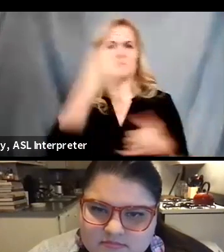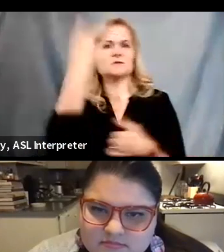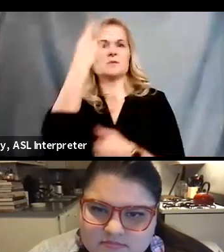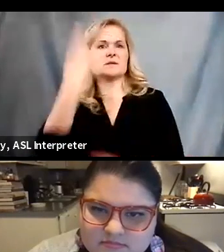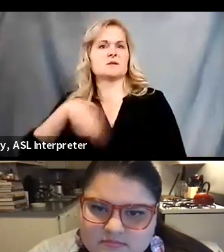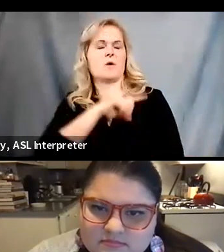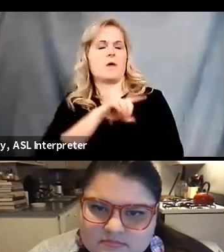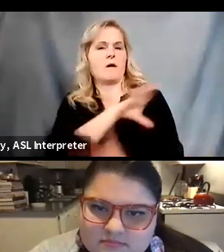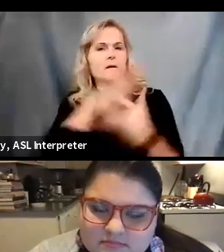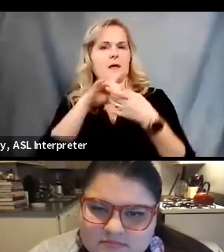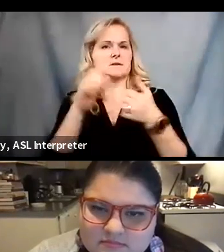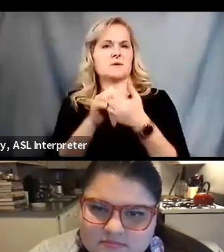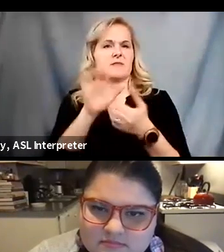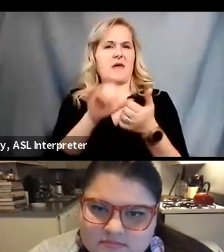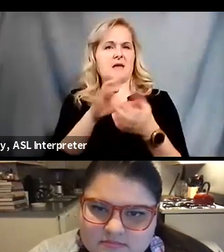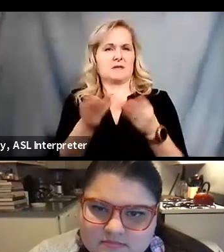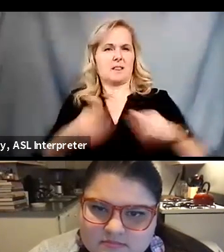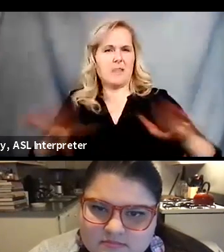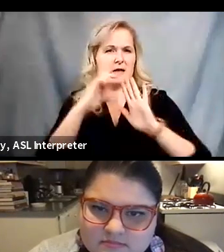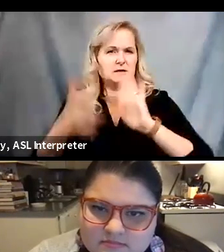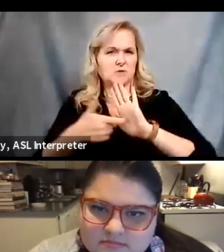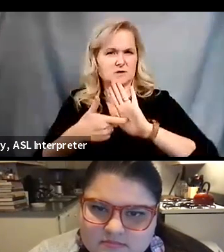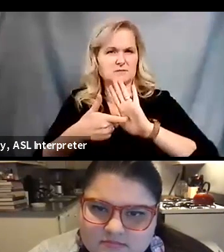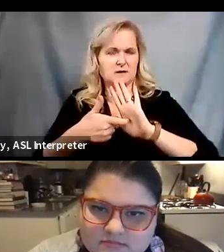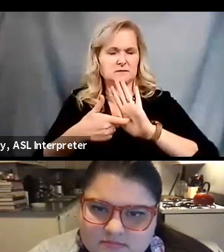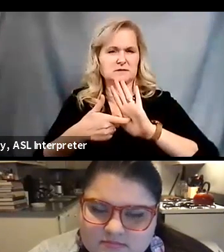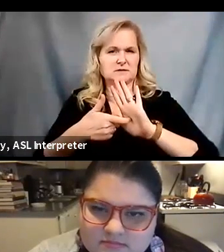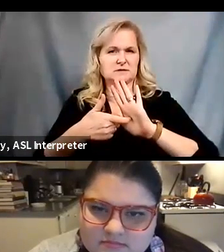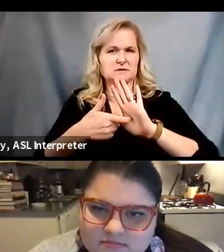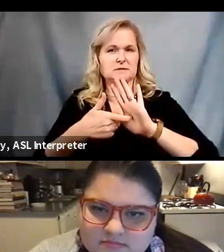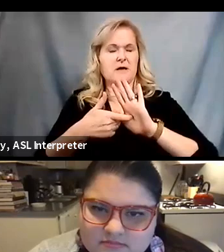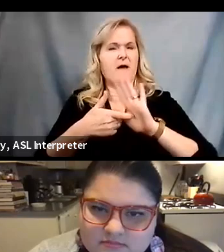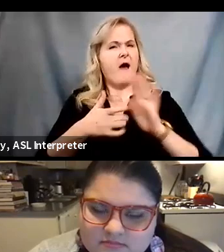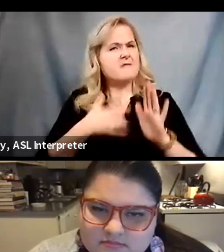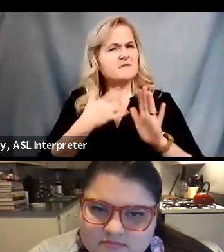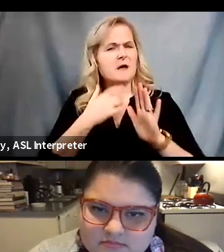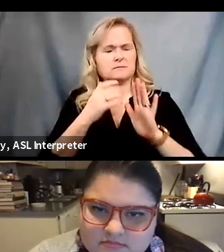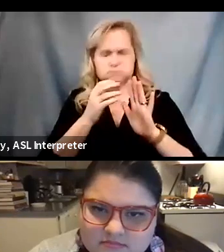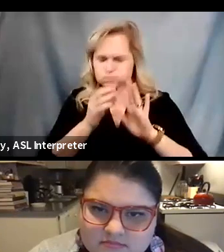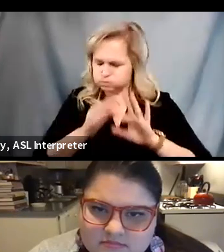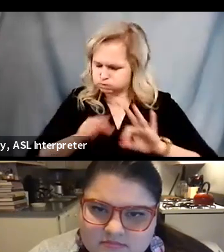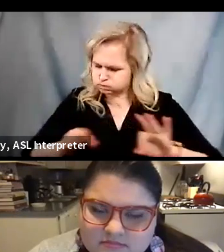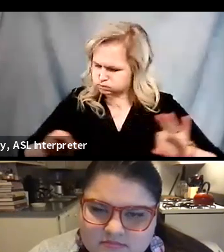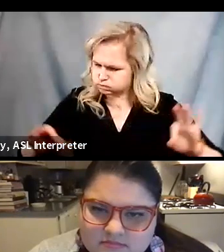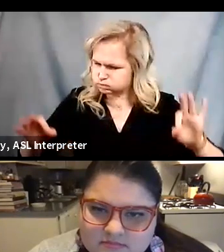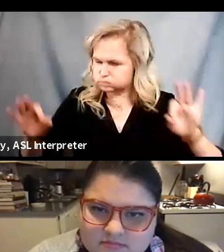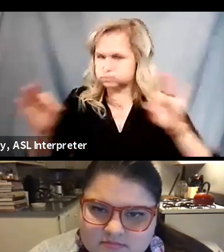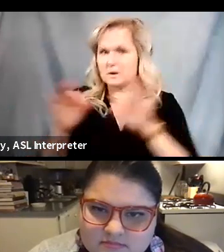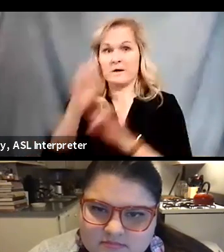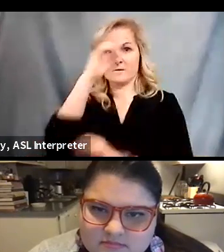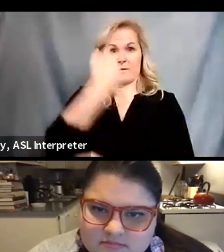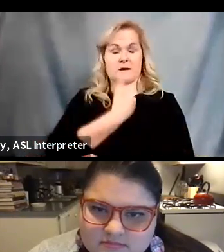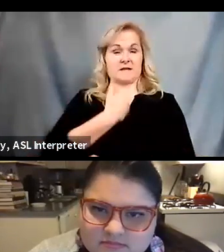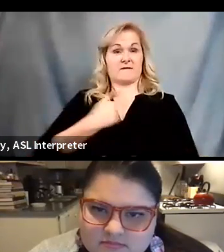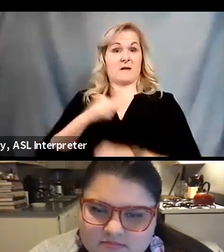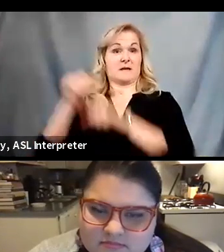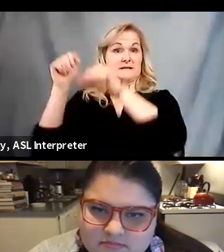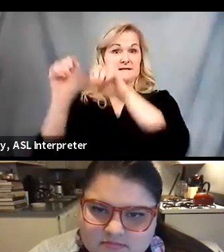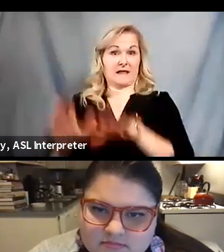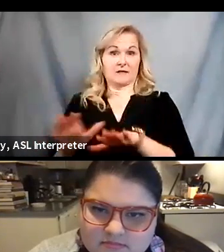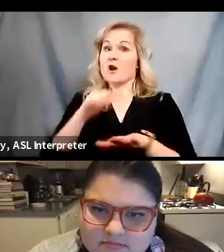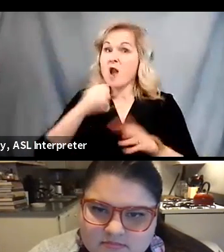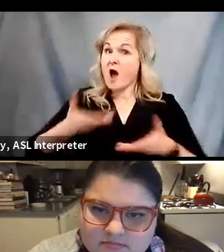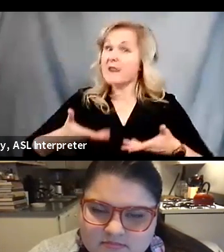why engaging in a land acknowledgement is so vital, because it also, for me, as a settler, as an uninvited